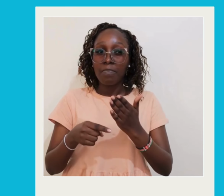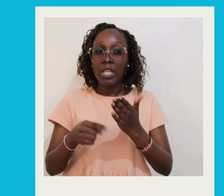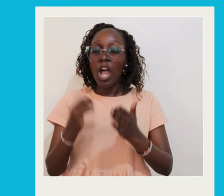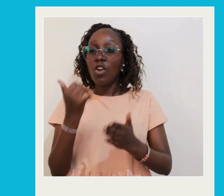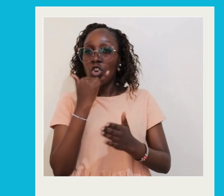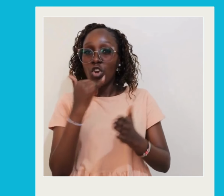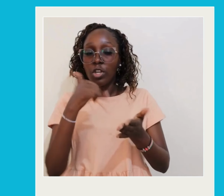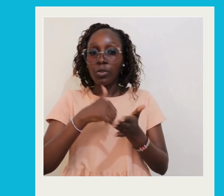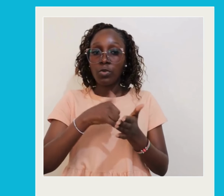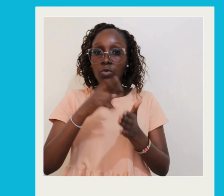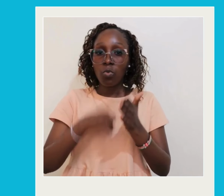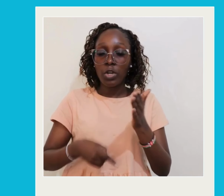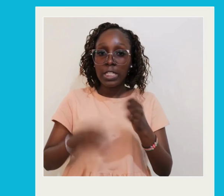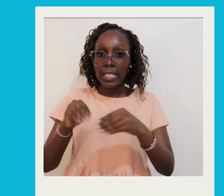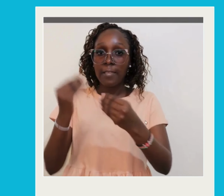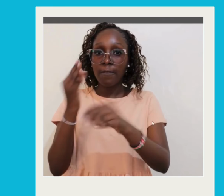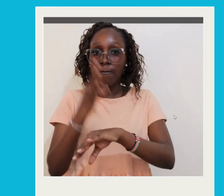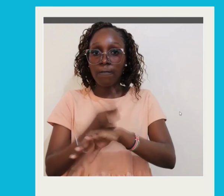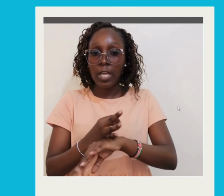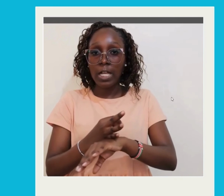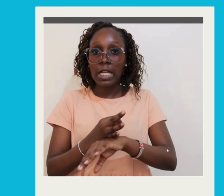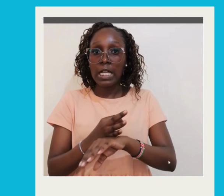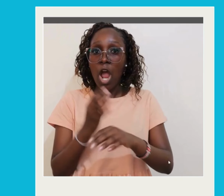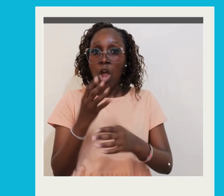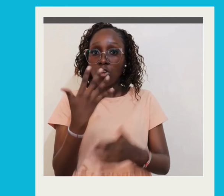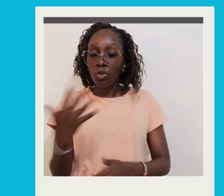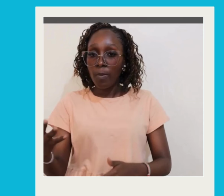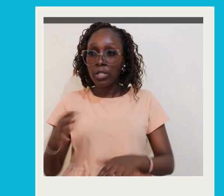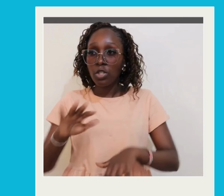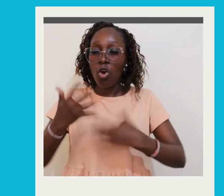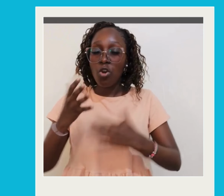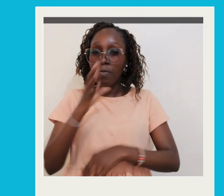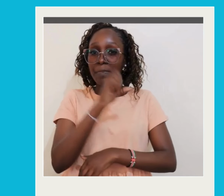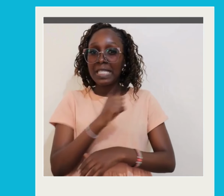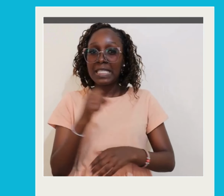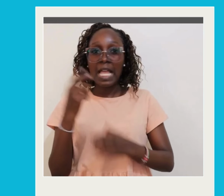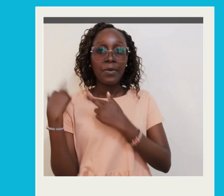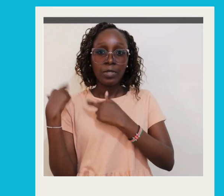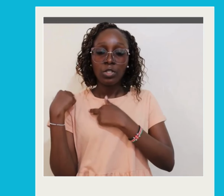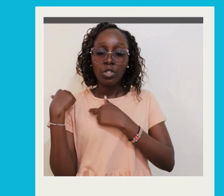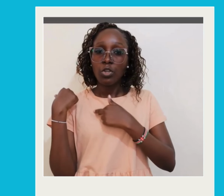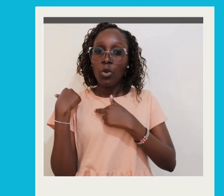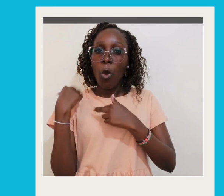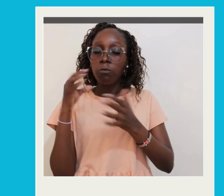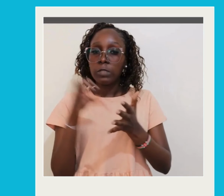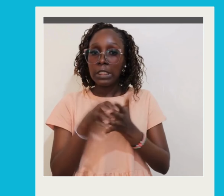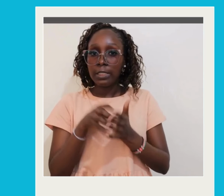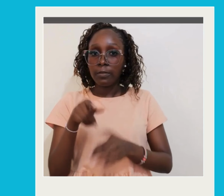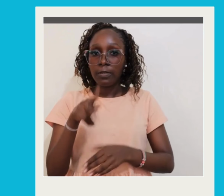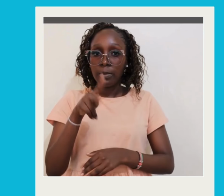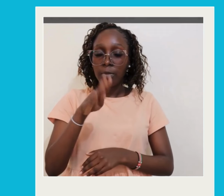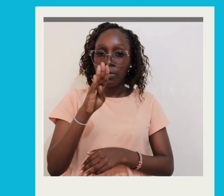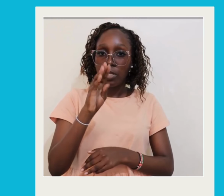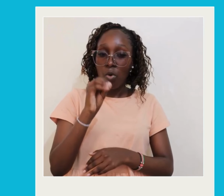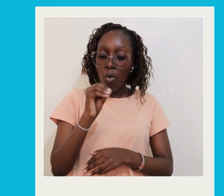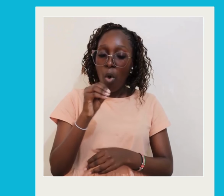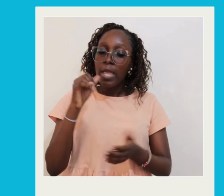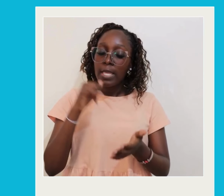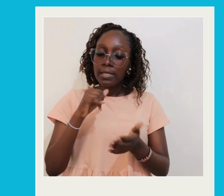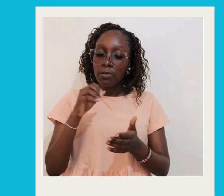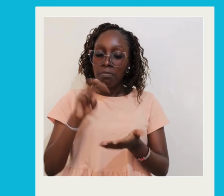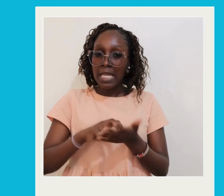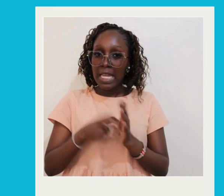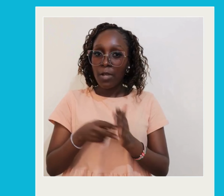that crimes include falsifying documents or misrepresenting the PBO status. This may